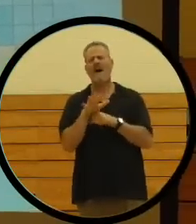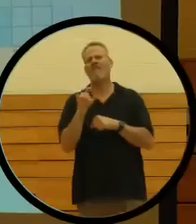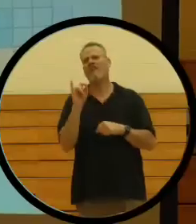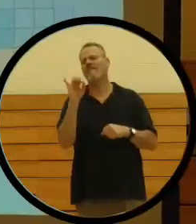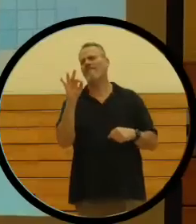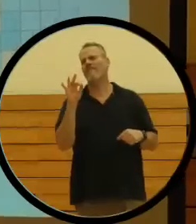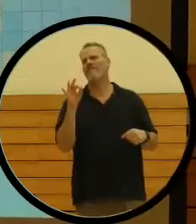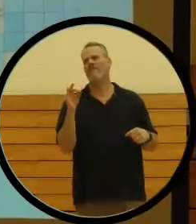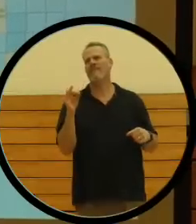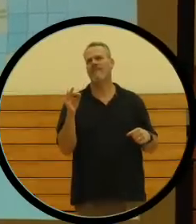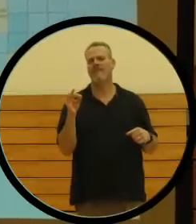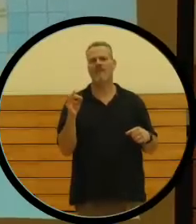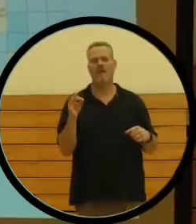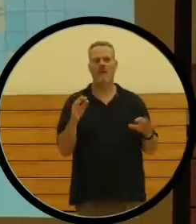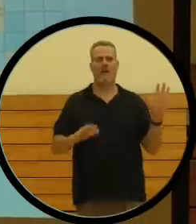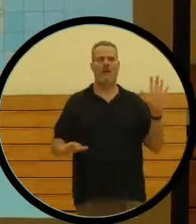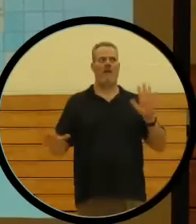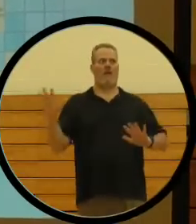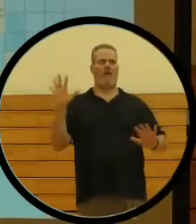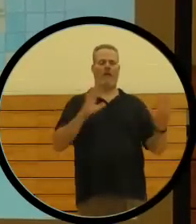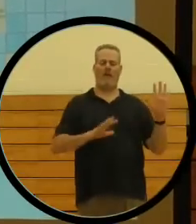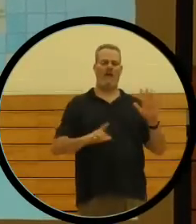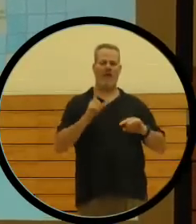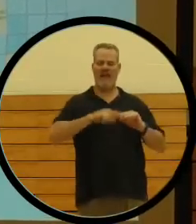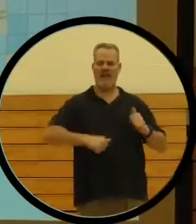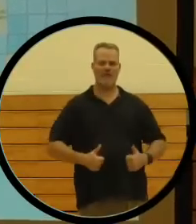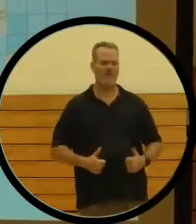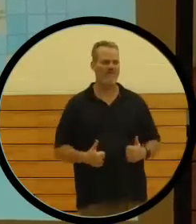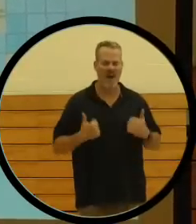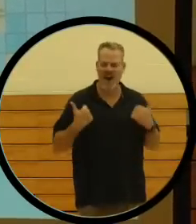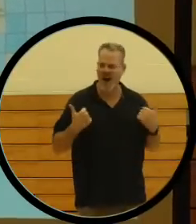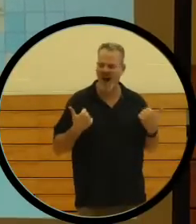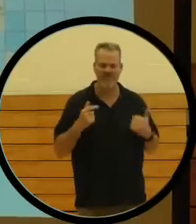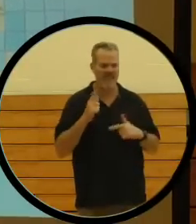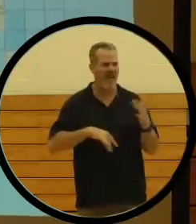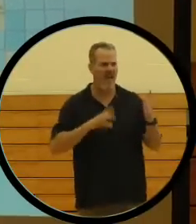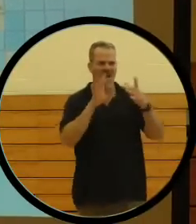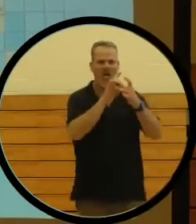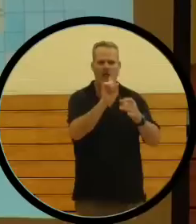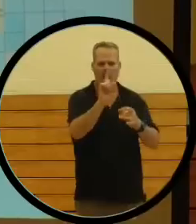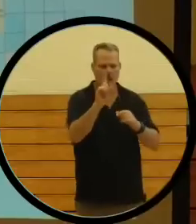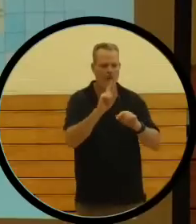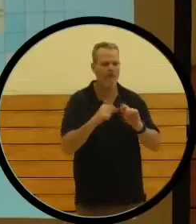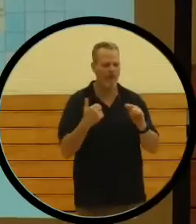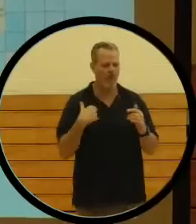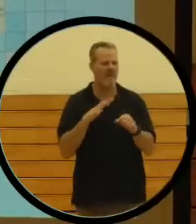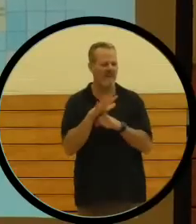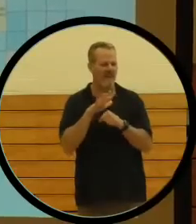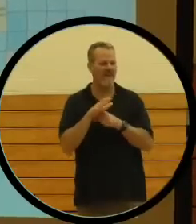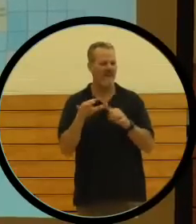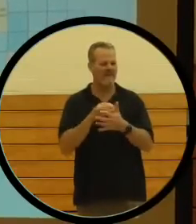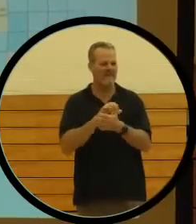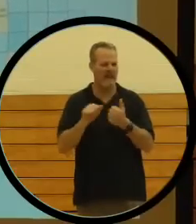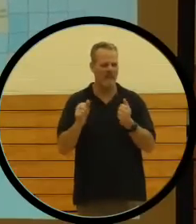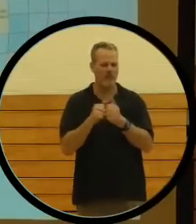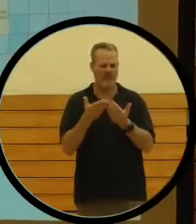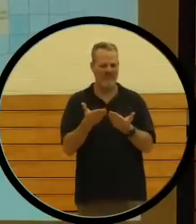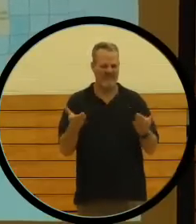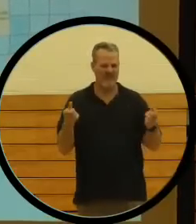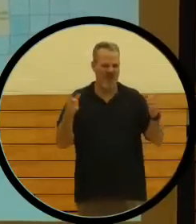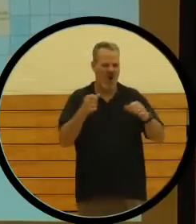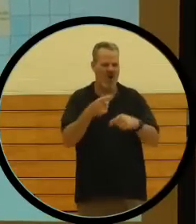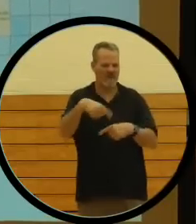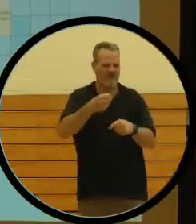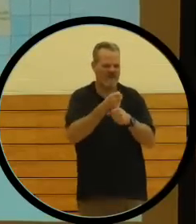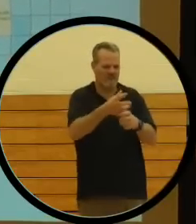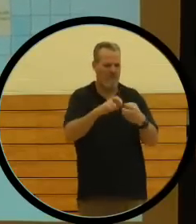know, took you completely offline or anything like that, but there was enough damage with these things to cause problems. One